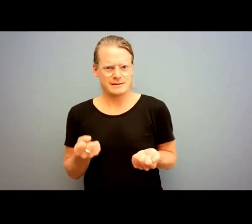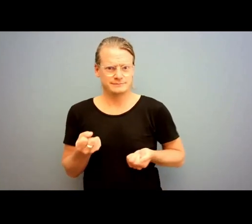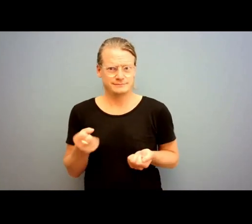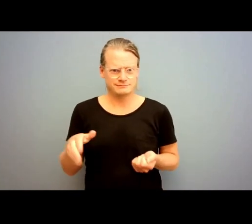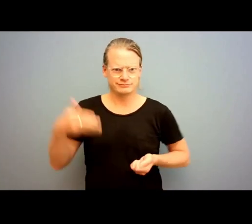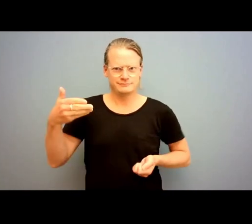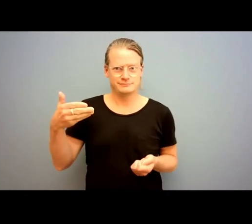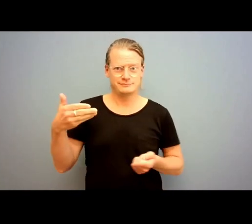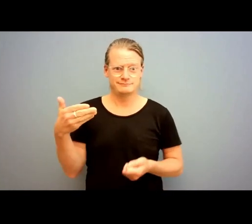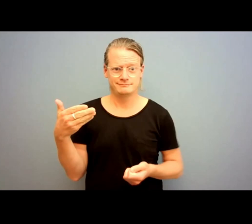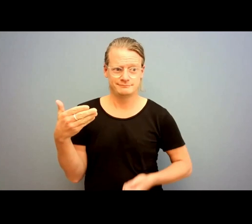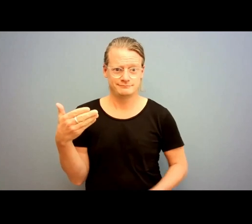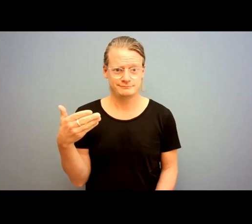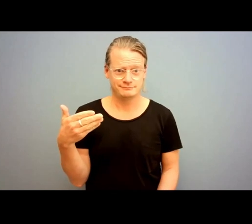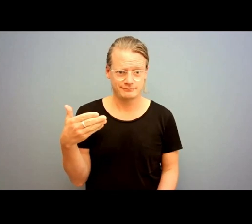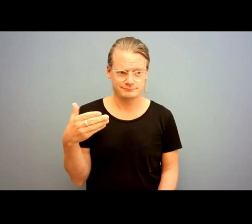presentation?